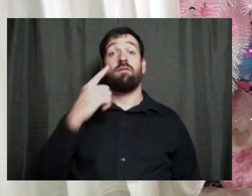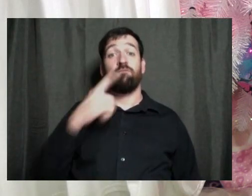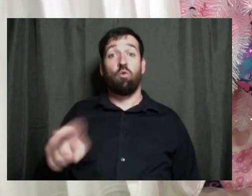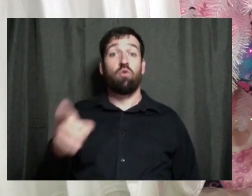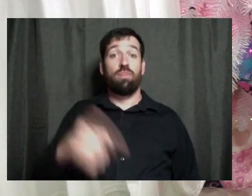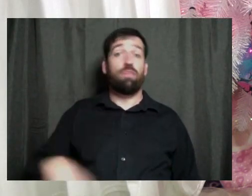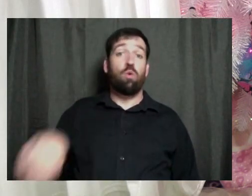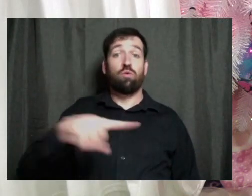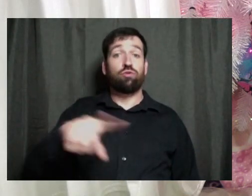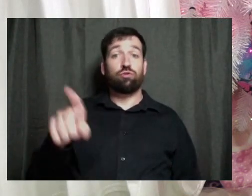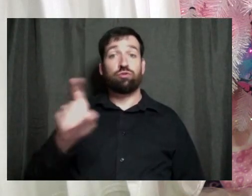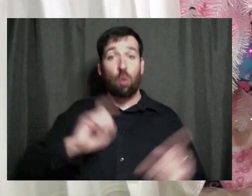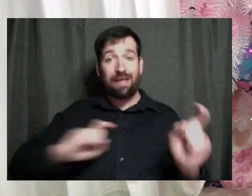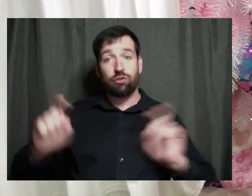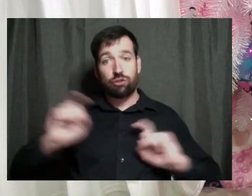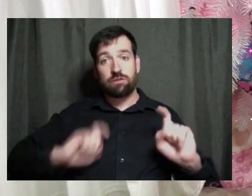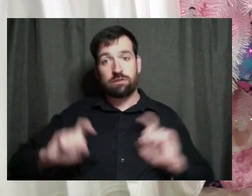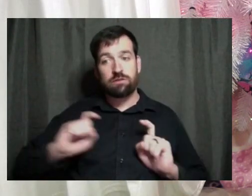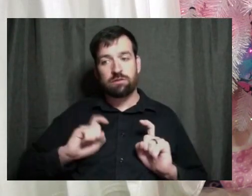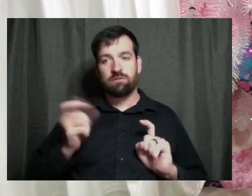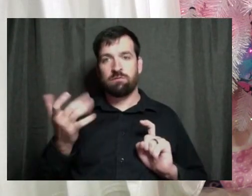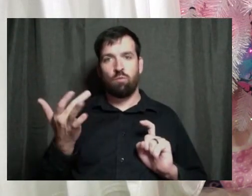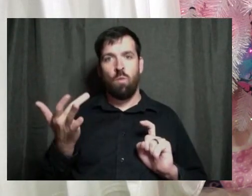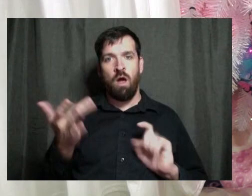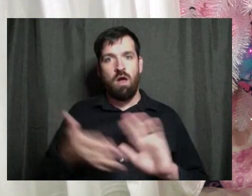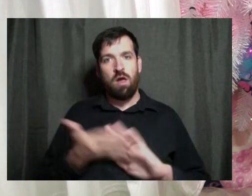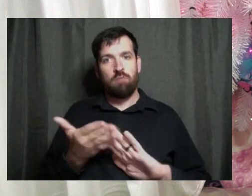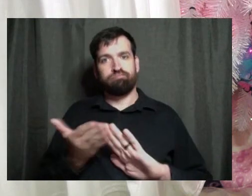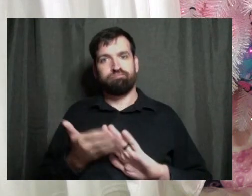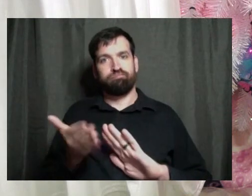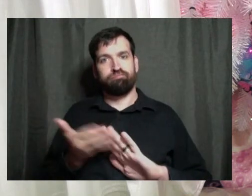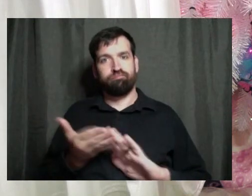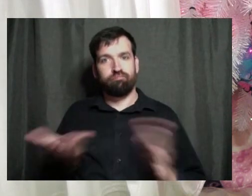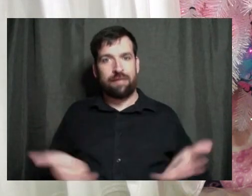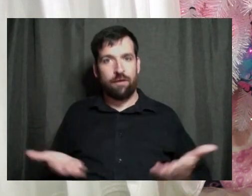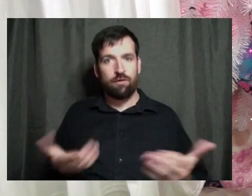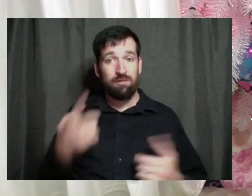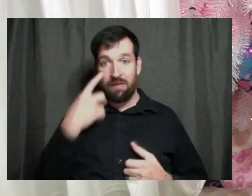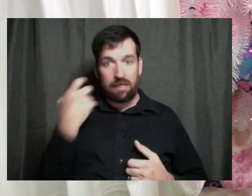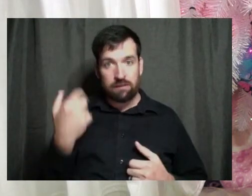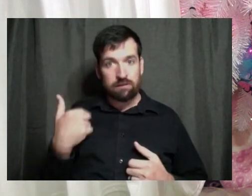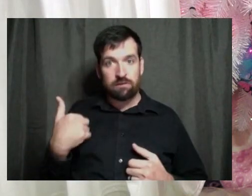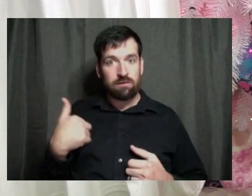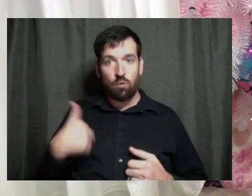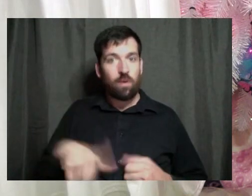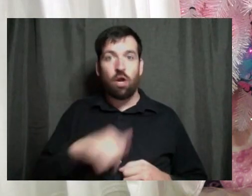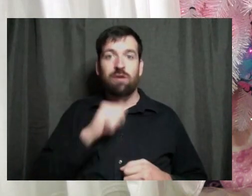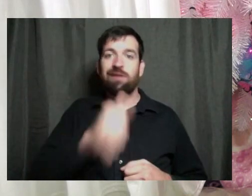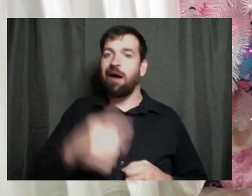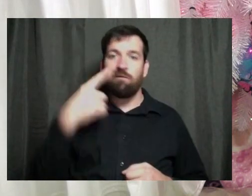that keep the doors going and open here, because we are not for profit.